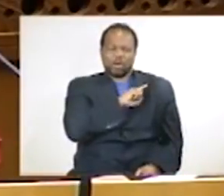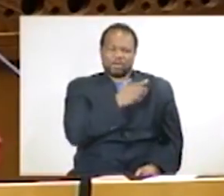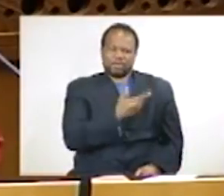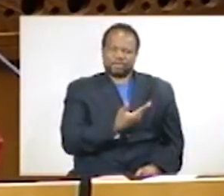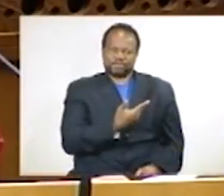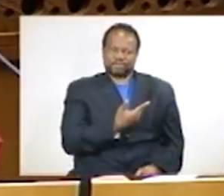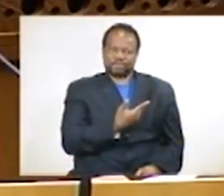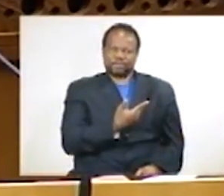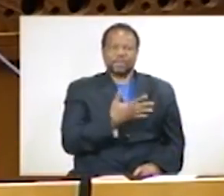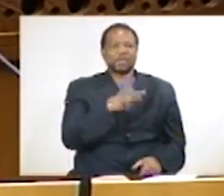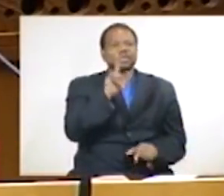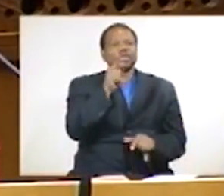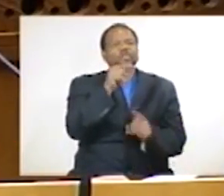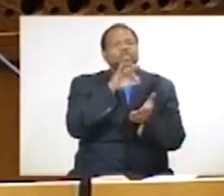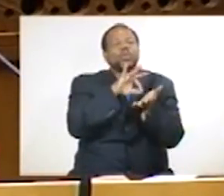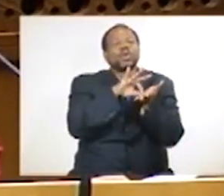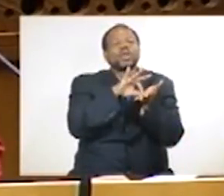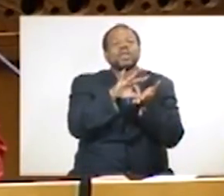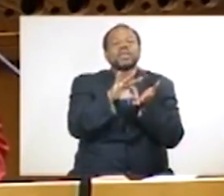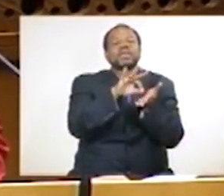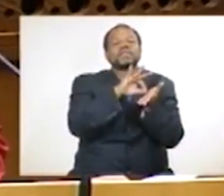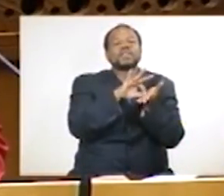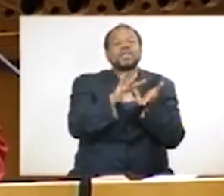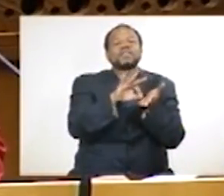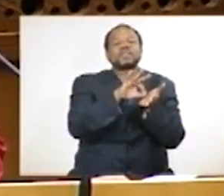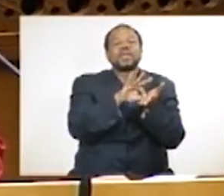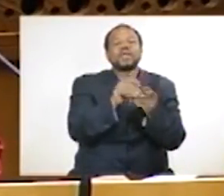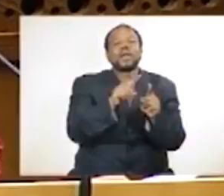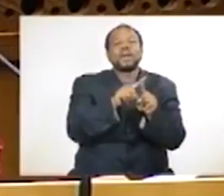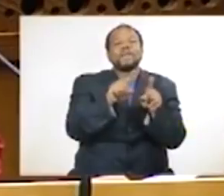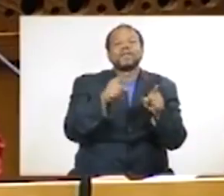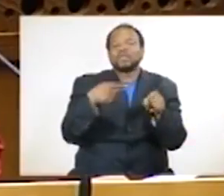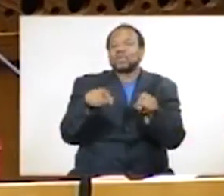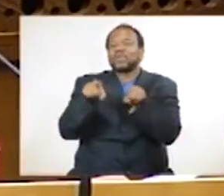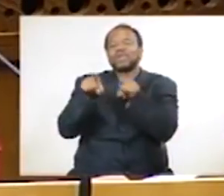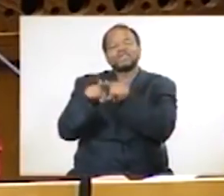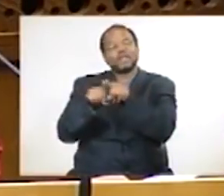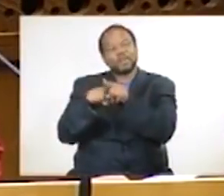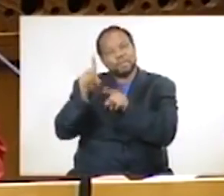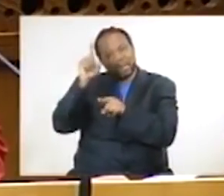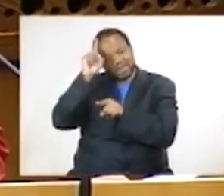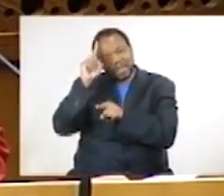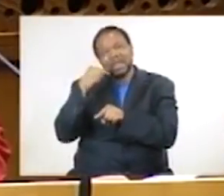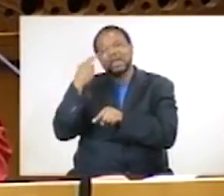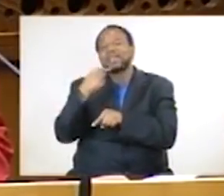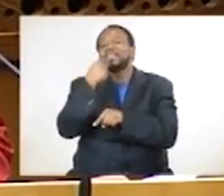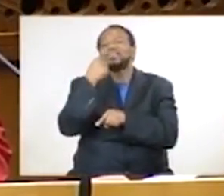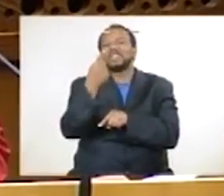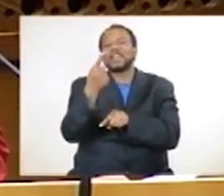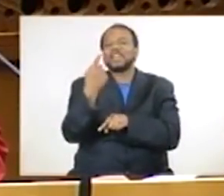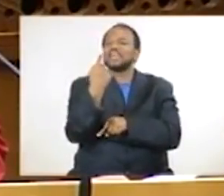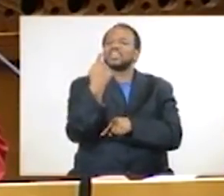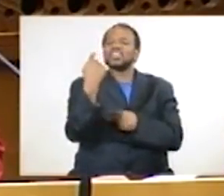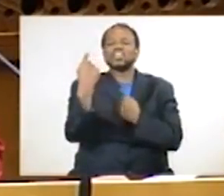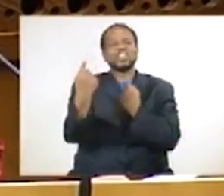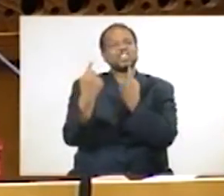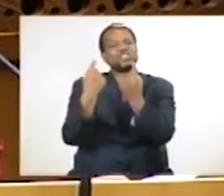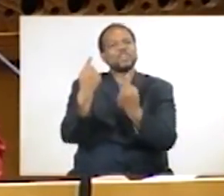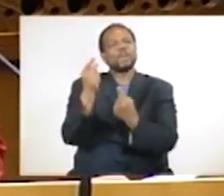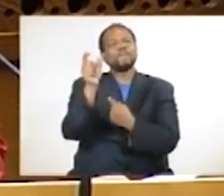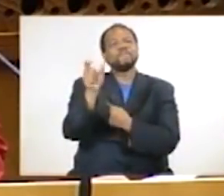last night. What was supposed to be the simplest subject for you has proven to be more complex than you thought,